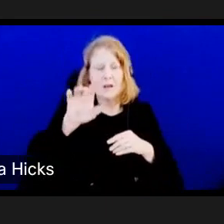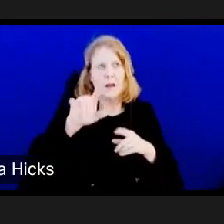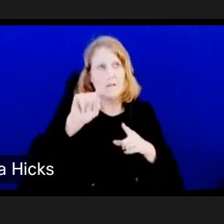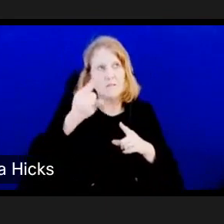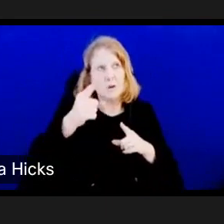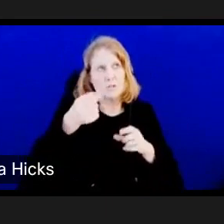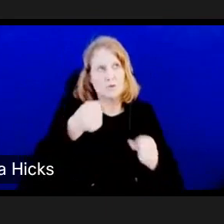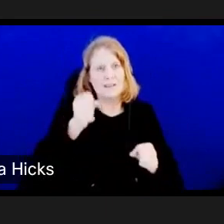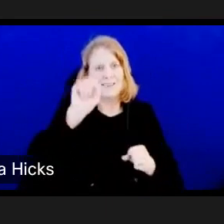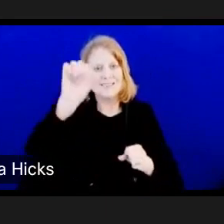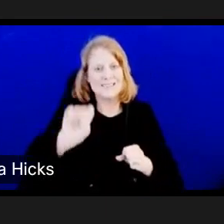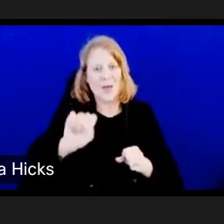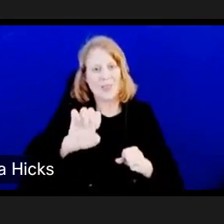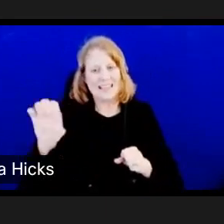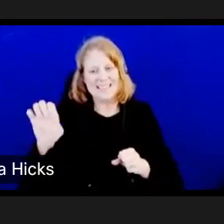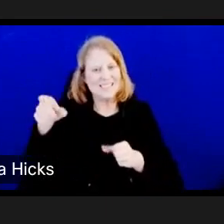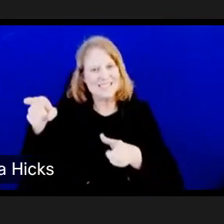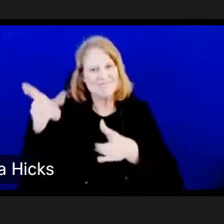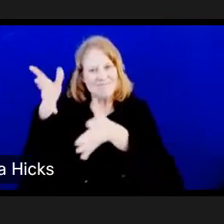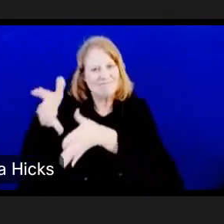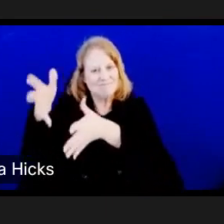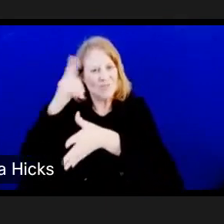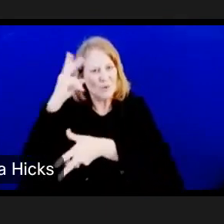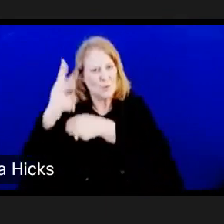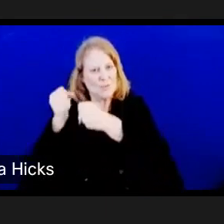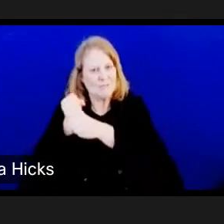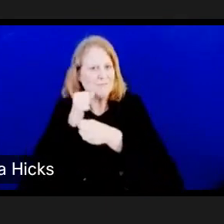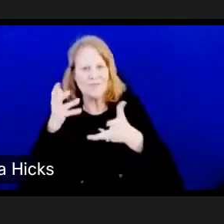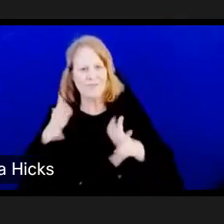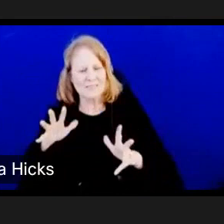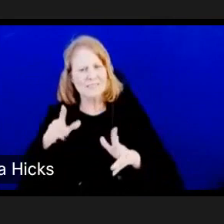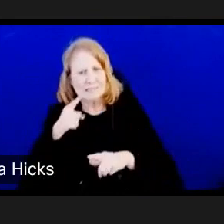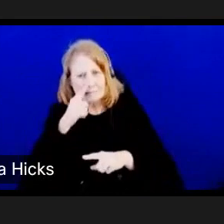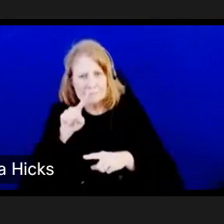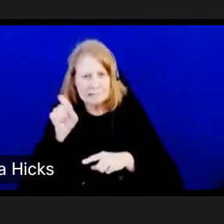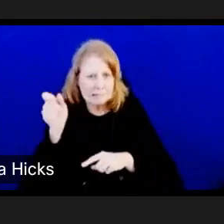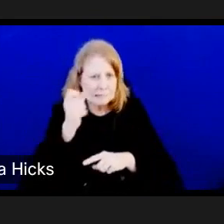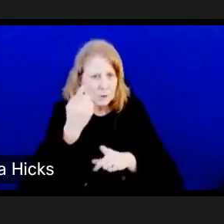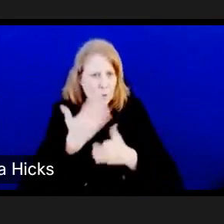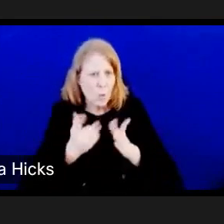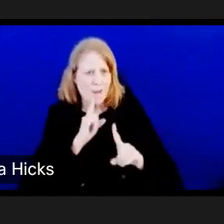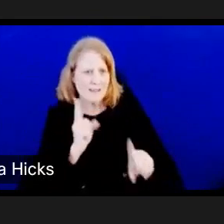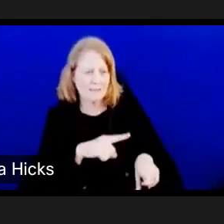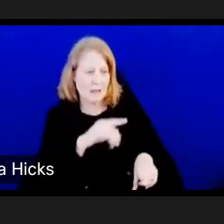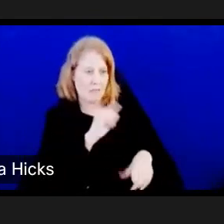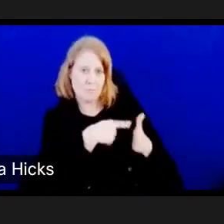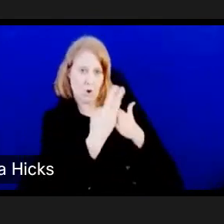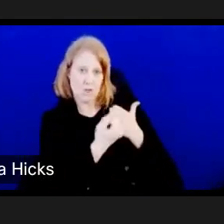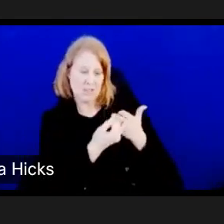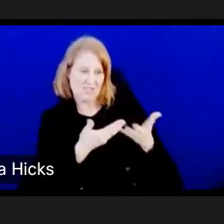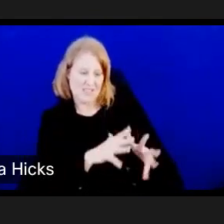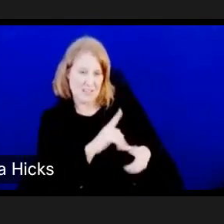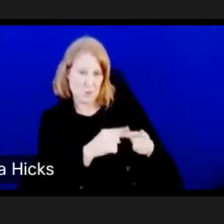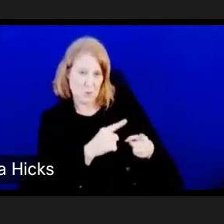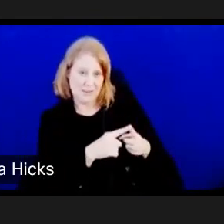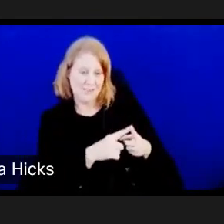Road Diet Project has sat unfinished for 2 years. So if someone could speak to that project and when that might be finished,